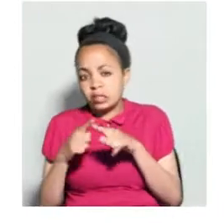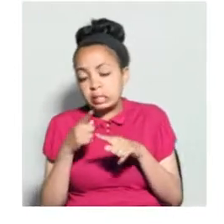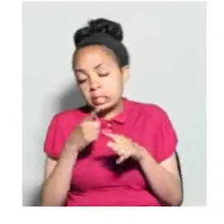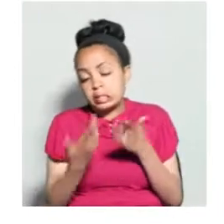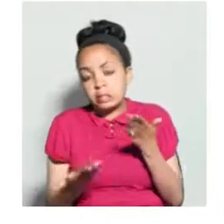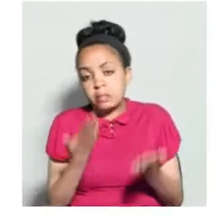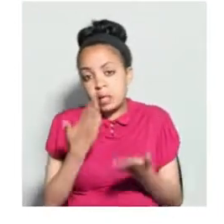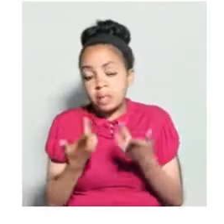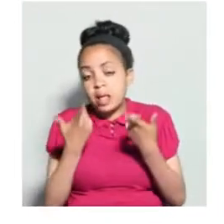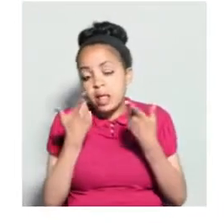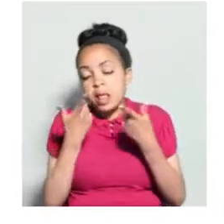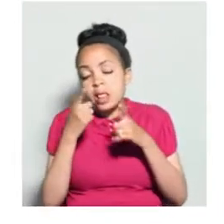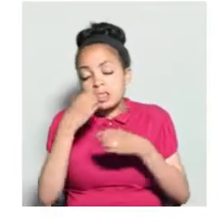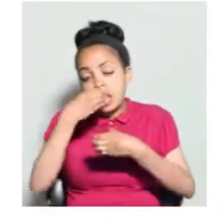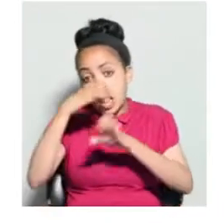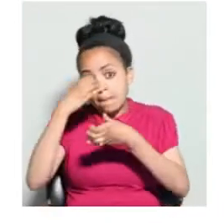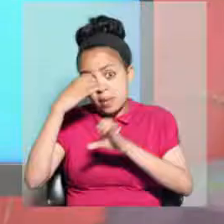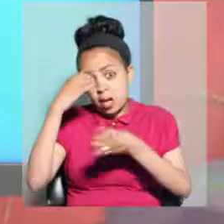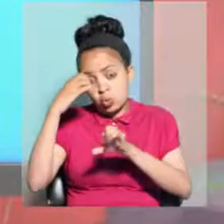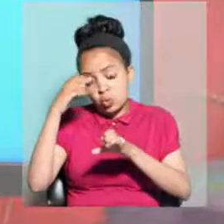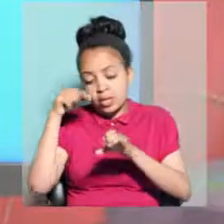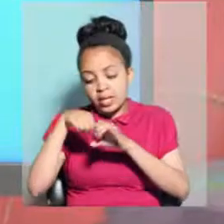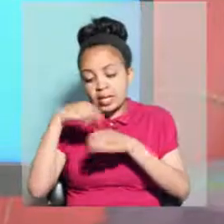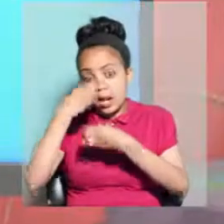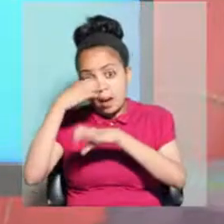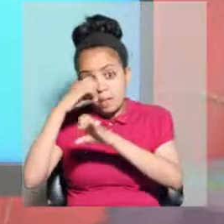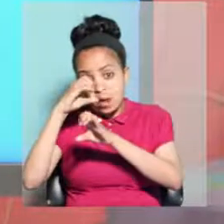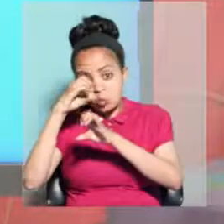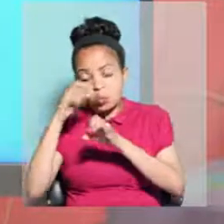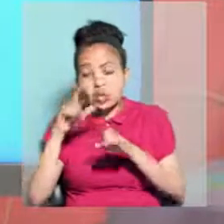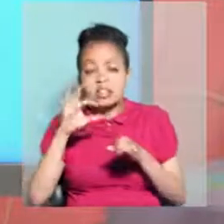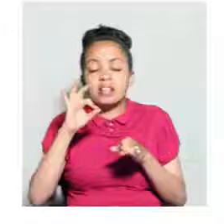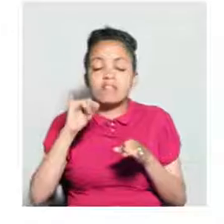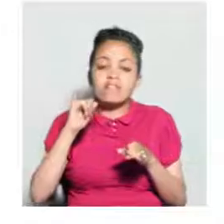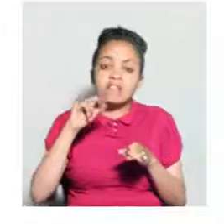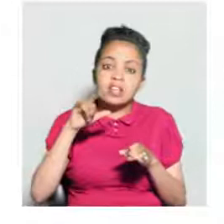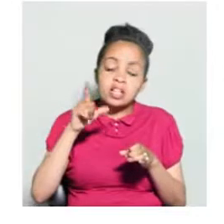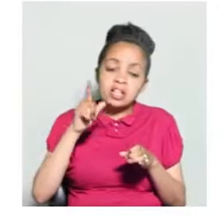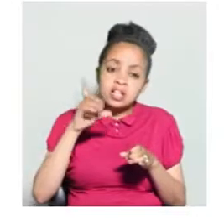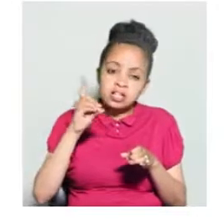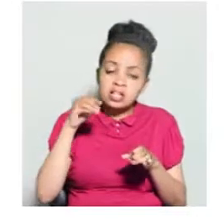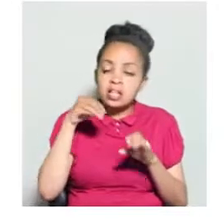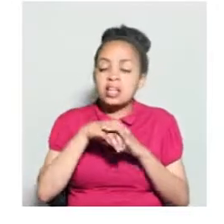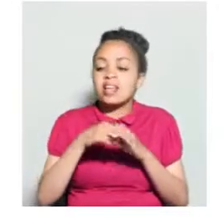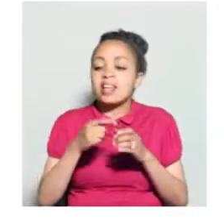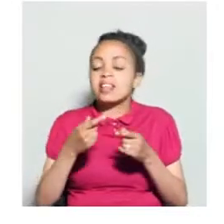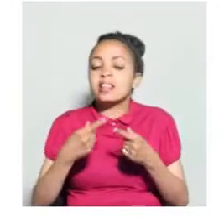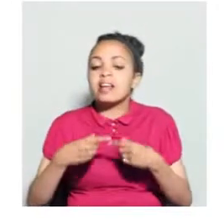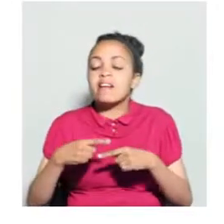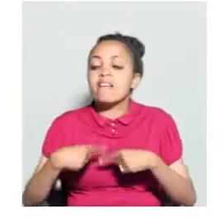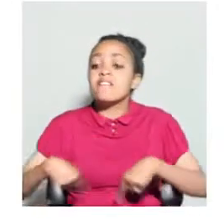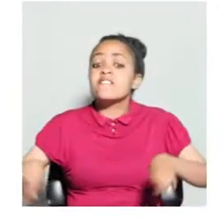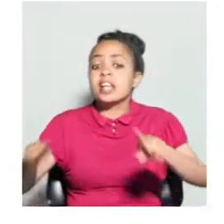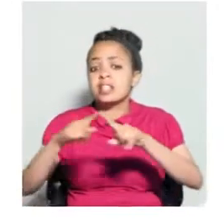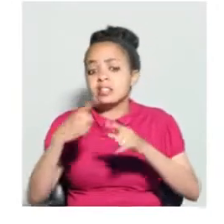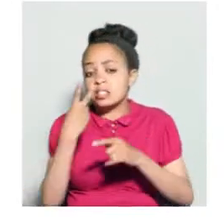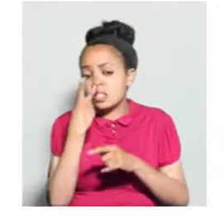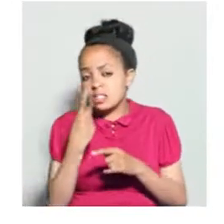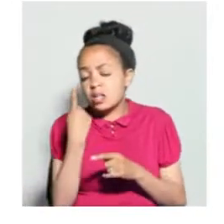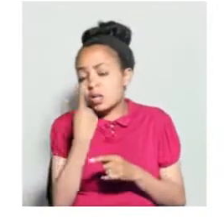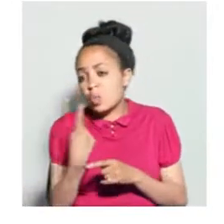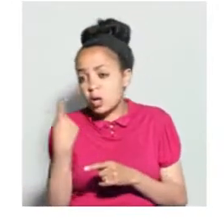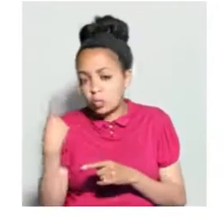be laboratory tool in laboratory, field tool in the field. Let's see one by